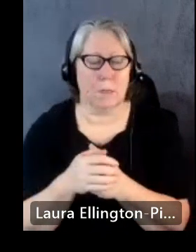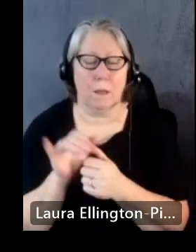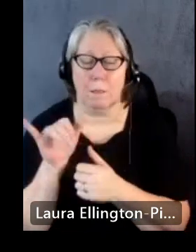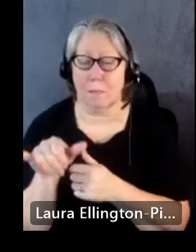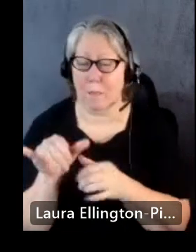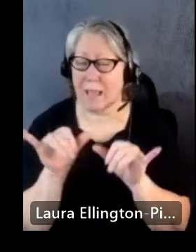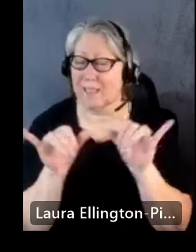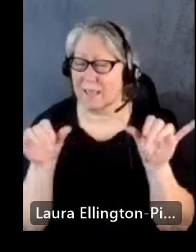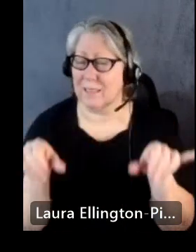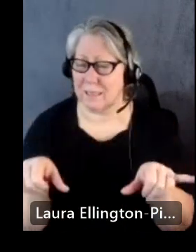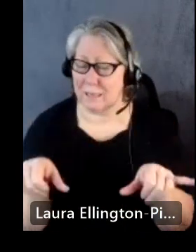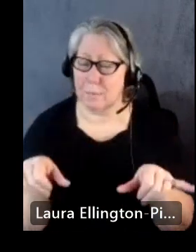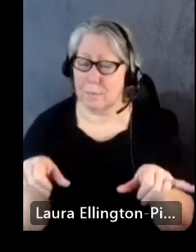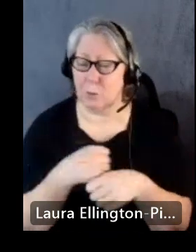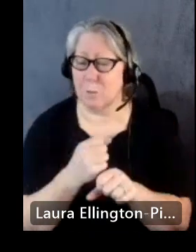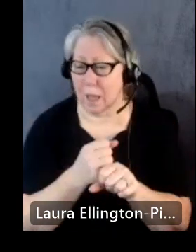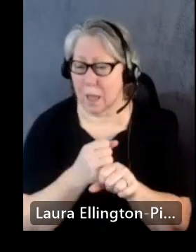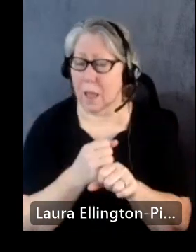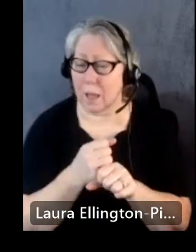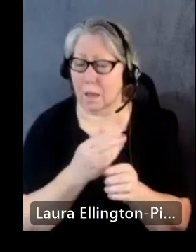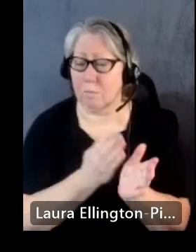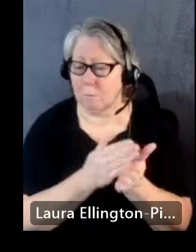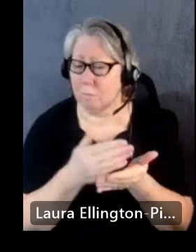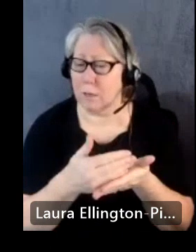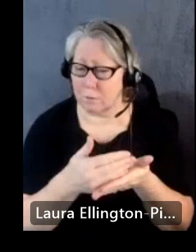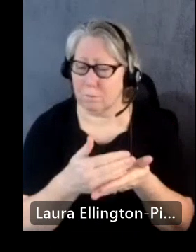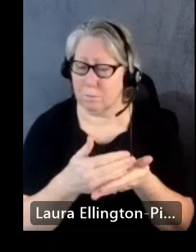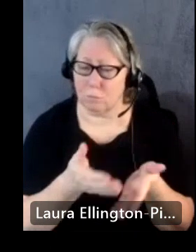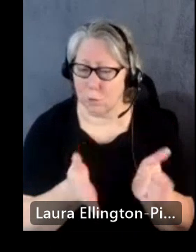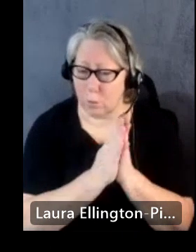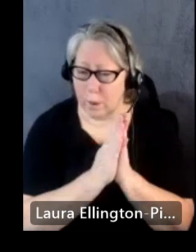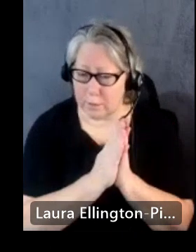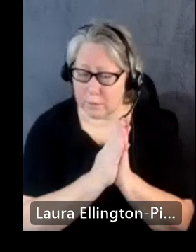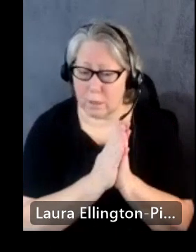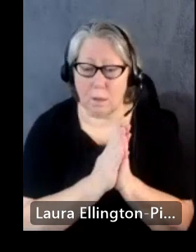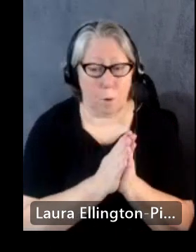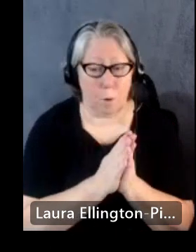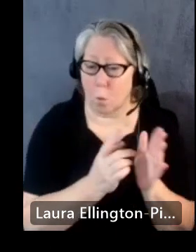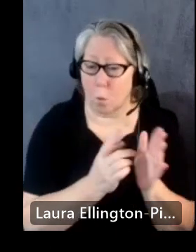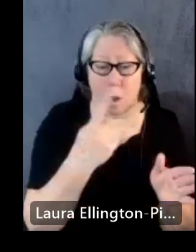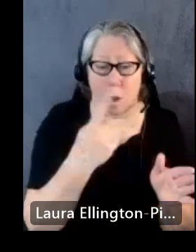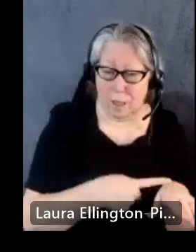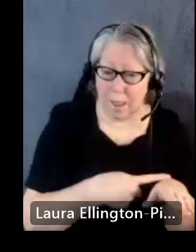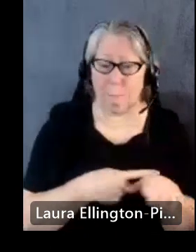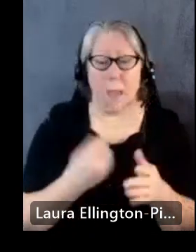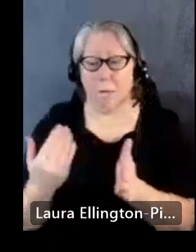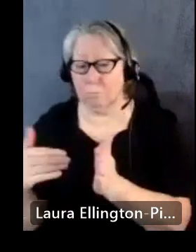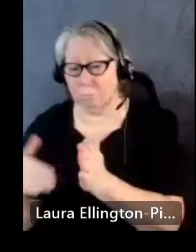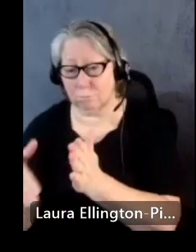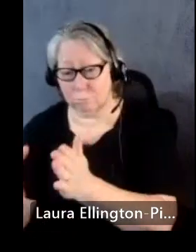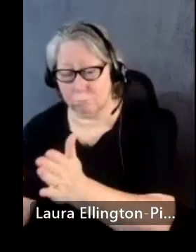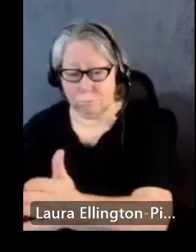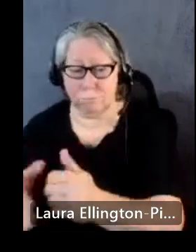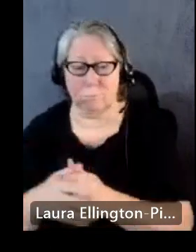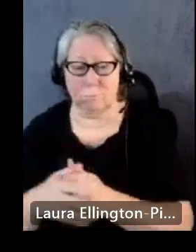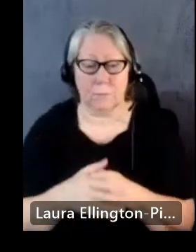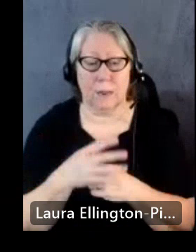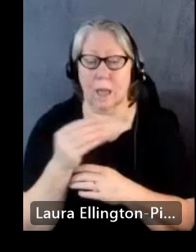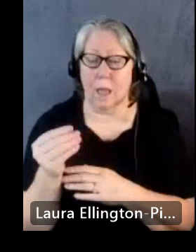budget requests, submit budget requests, both recurring and non-recurring, and also your operating budget submission that's due